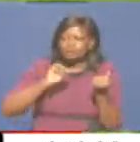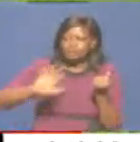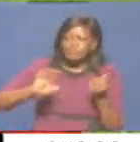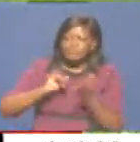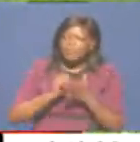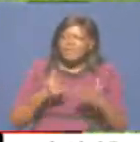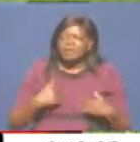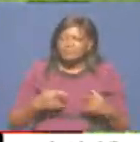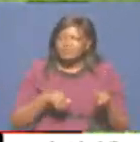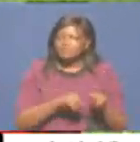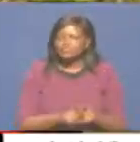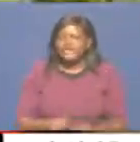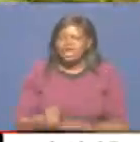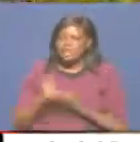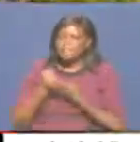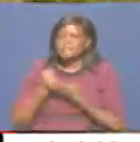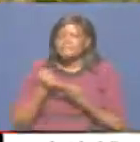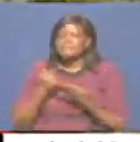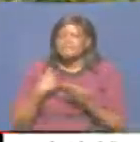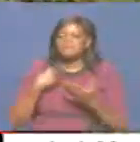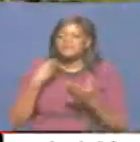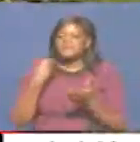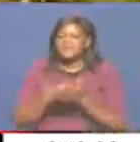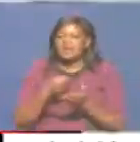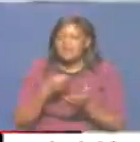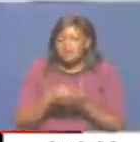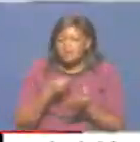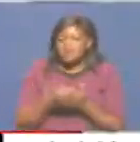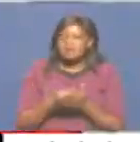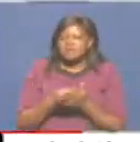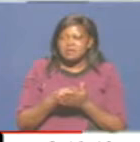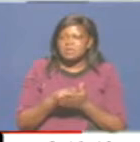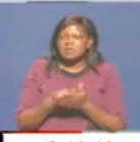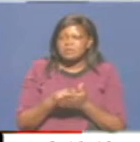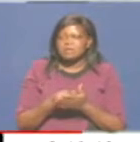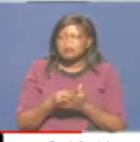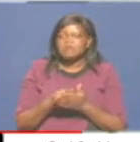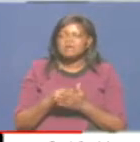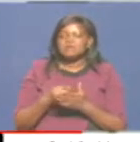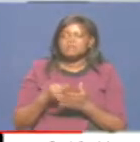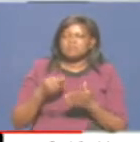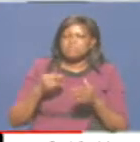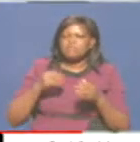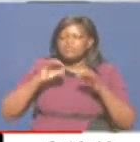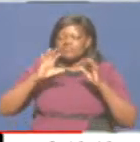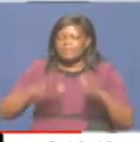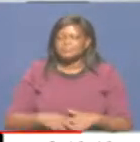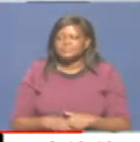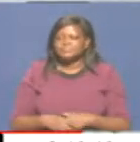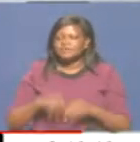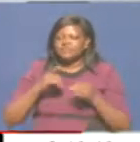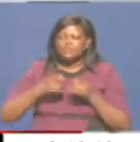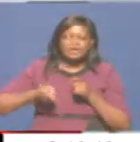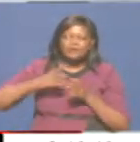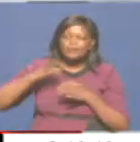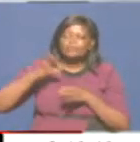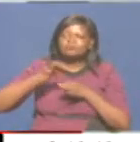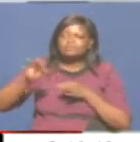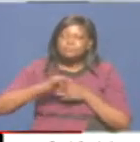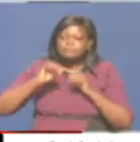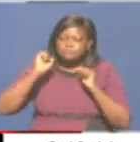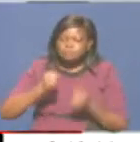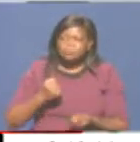also help in putting money in the pockets of farmers. Tukizidi kuweka hekari zaidi, tunaweza kufikia wananchi